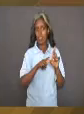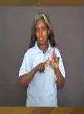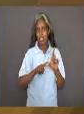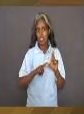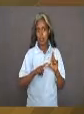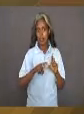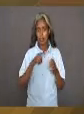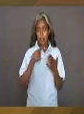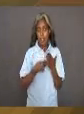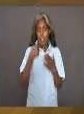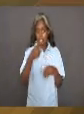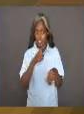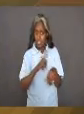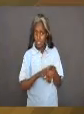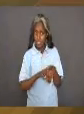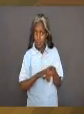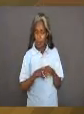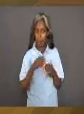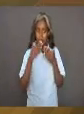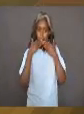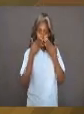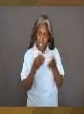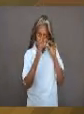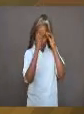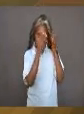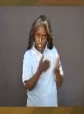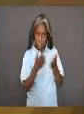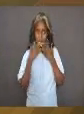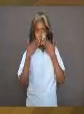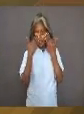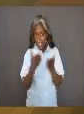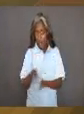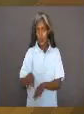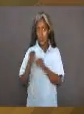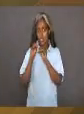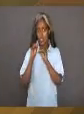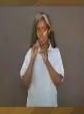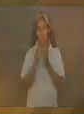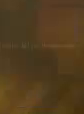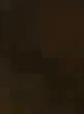Until next time, thank you, teacher. Thank you, students.